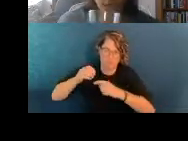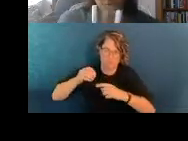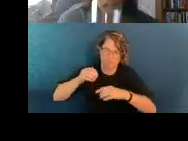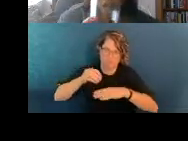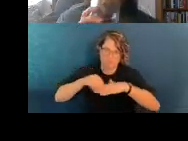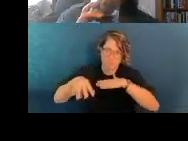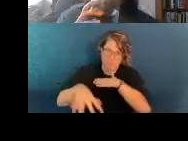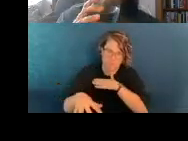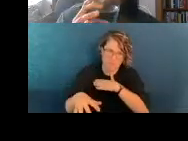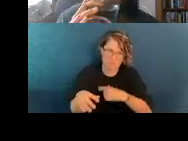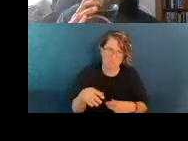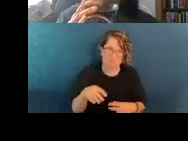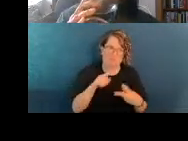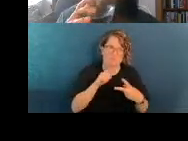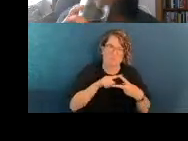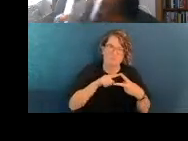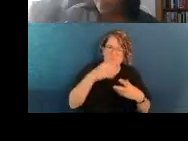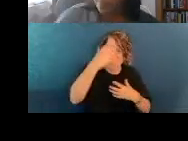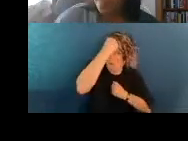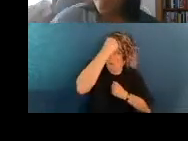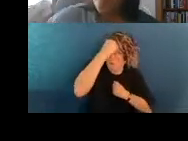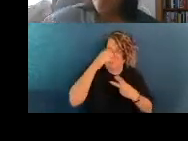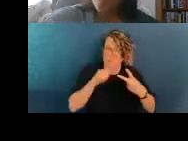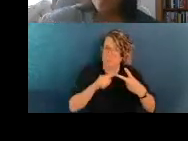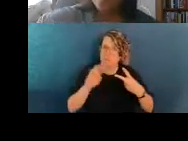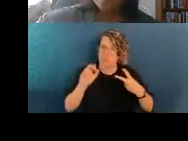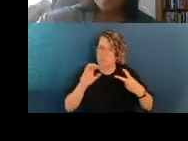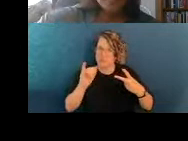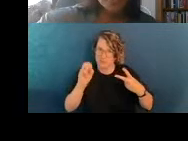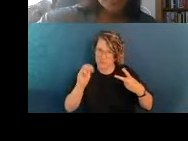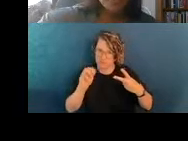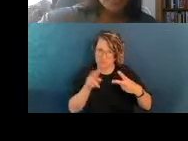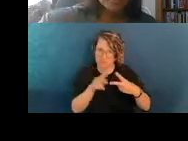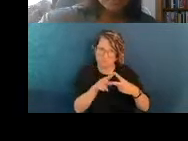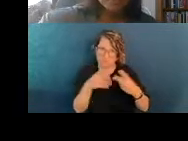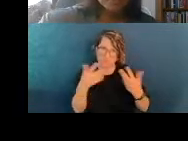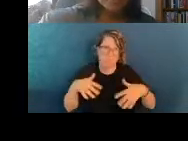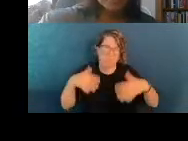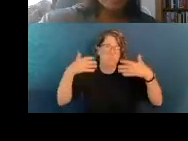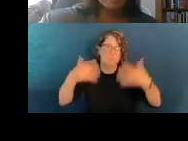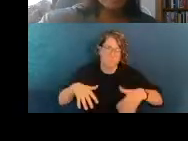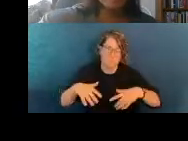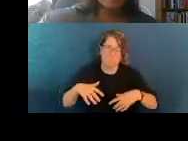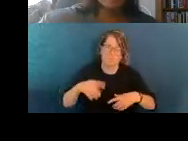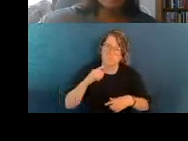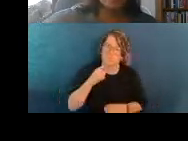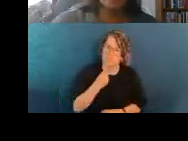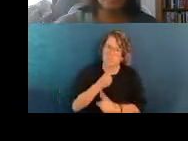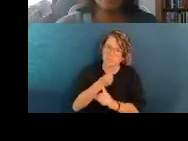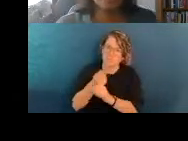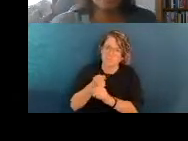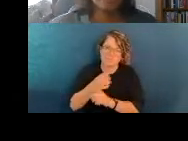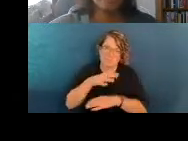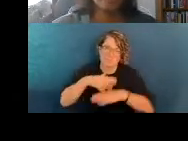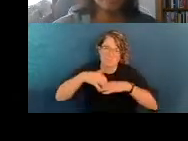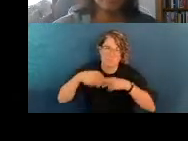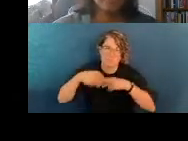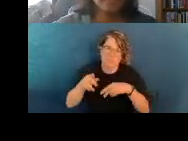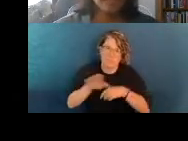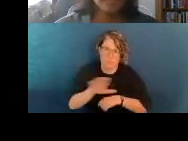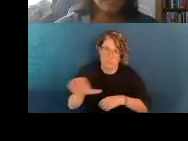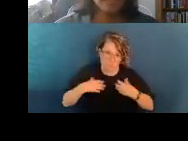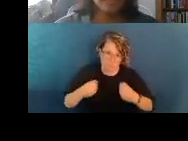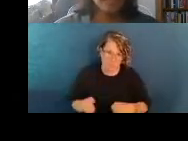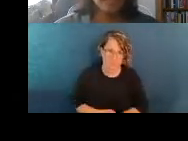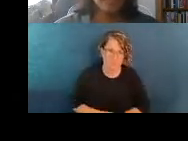racism, as having the most profound impacts on Indigenous people's health and well-being. I'll then present a model for change